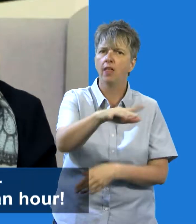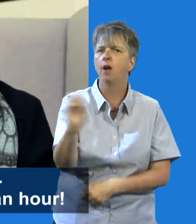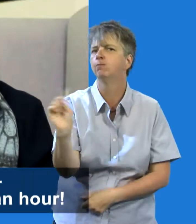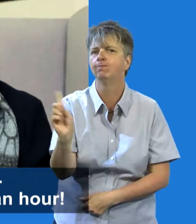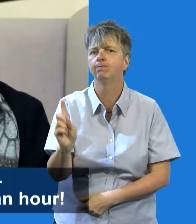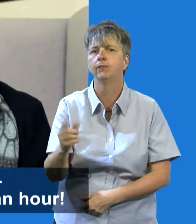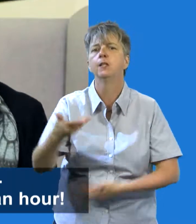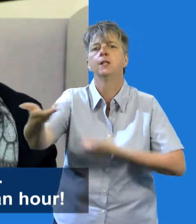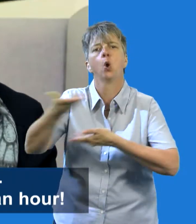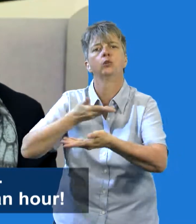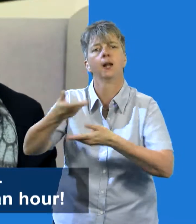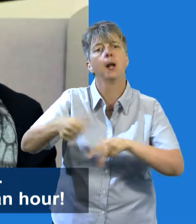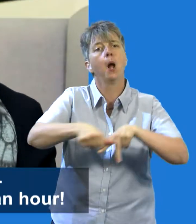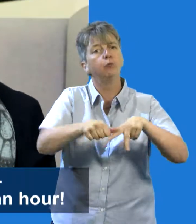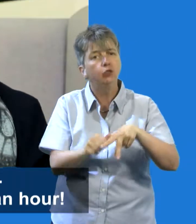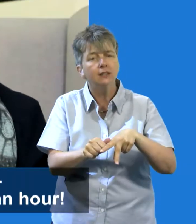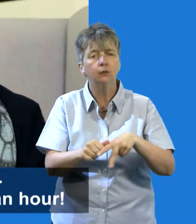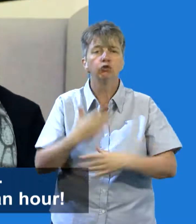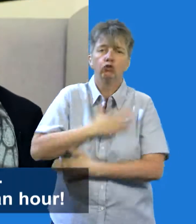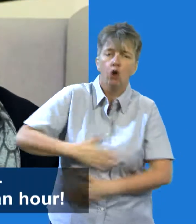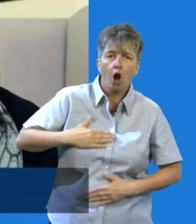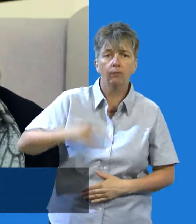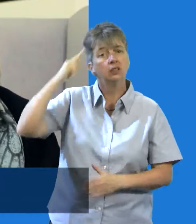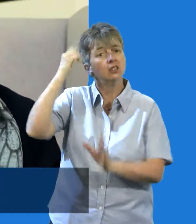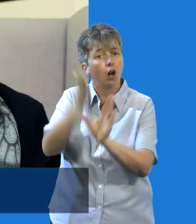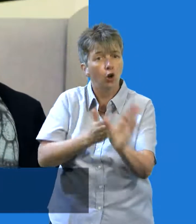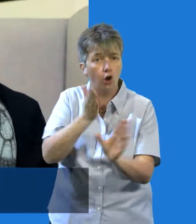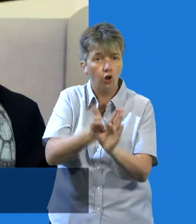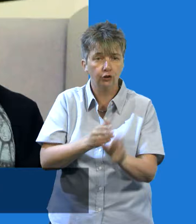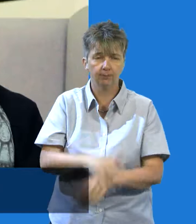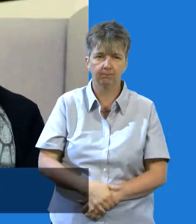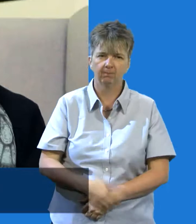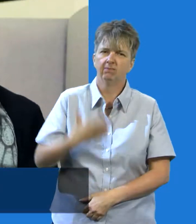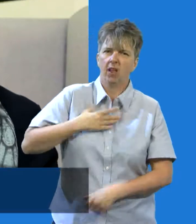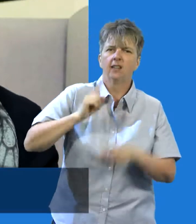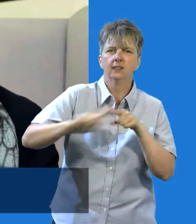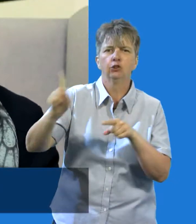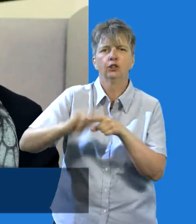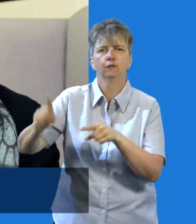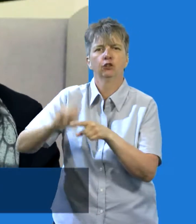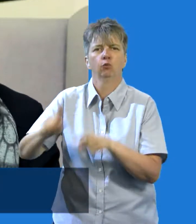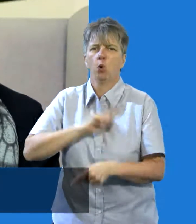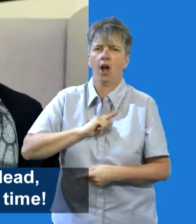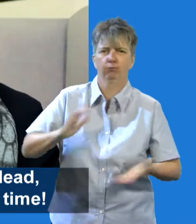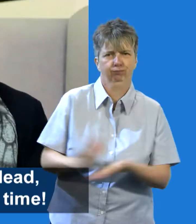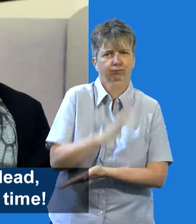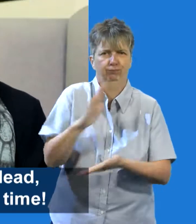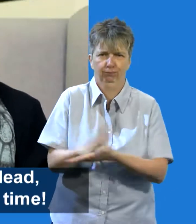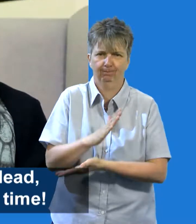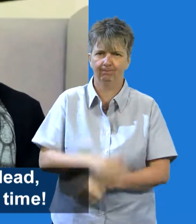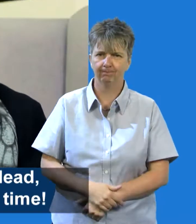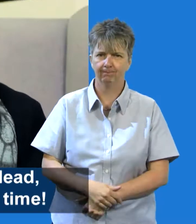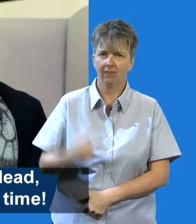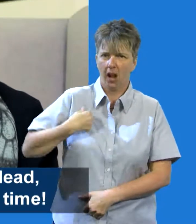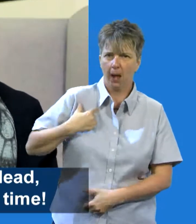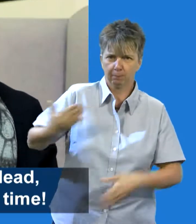of person, I like to run at 100 miles an hour. Even though I can't run, I can run in my mind. And then when I